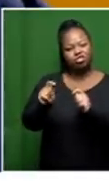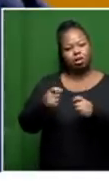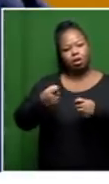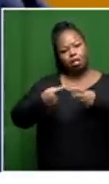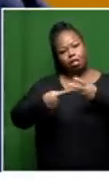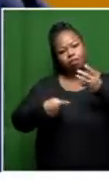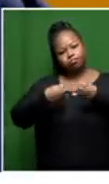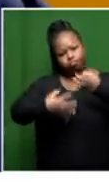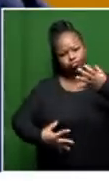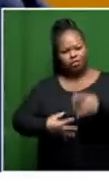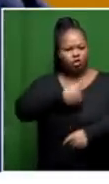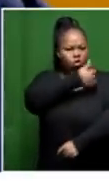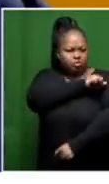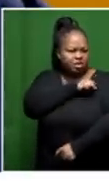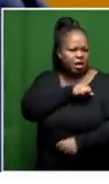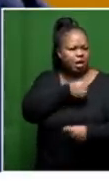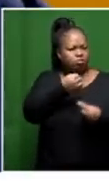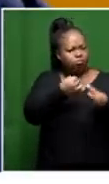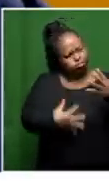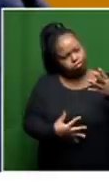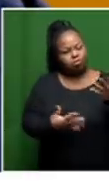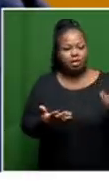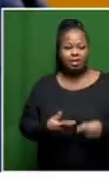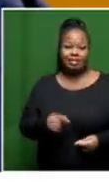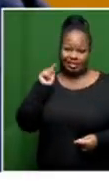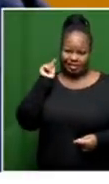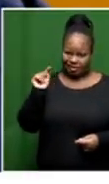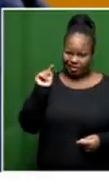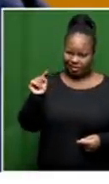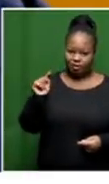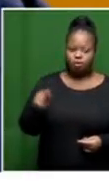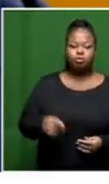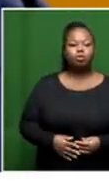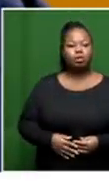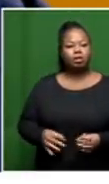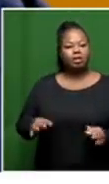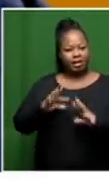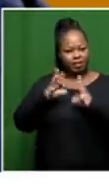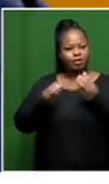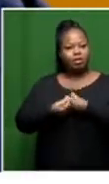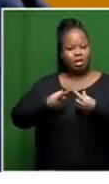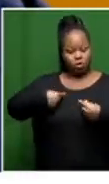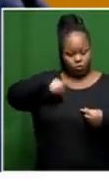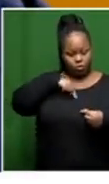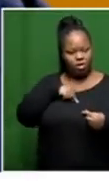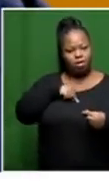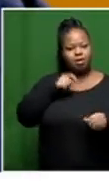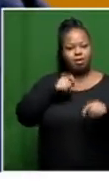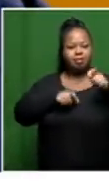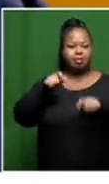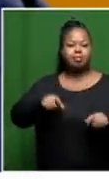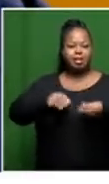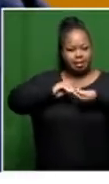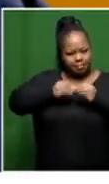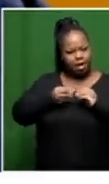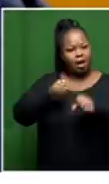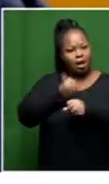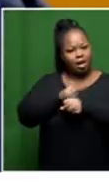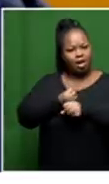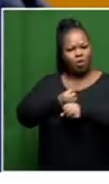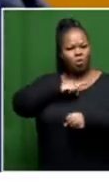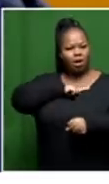so forth, hospitals, and so on and so forth. So those are the things that are here that we have created as humans here on Earth to support